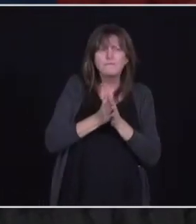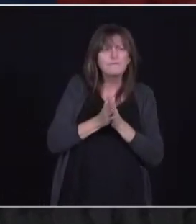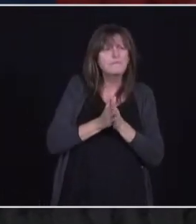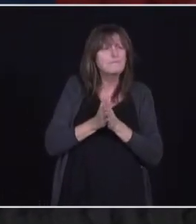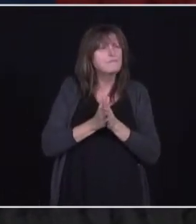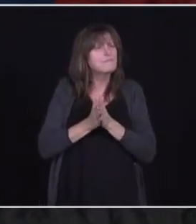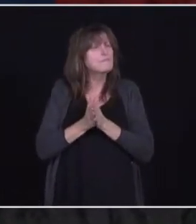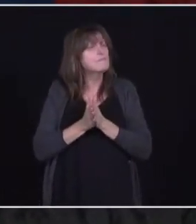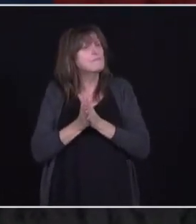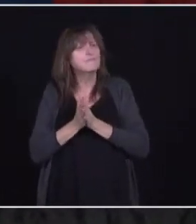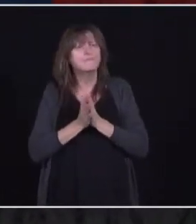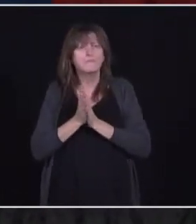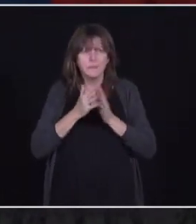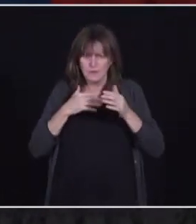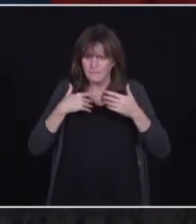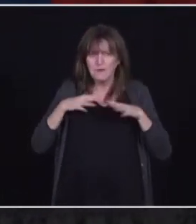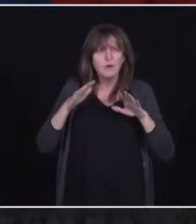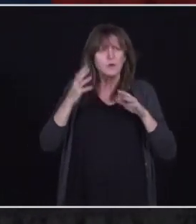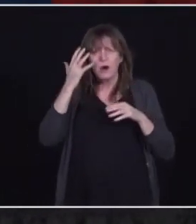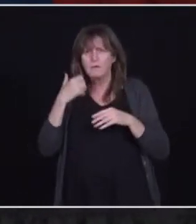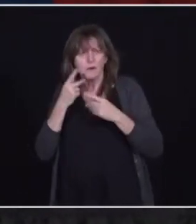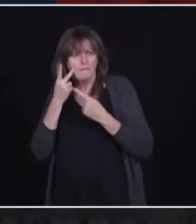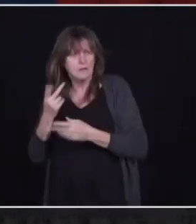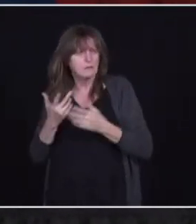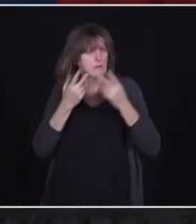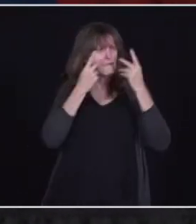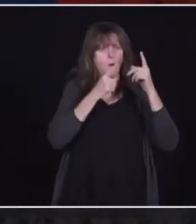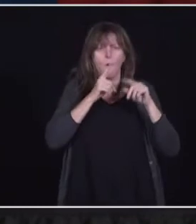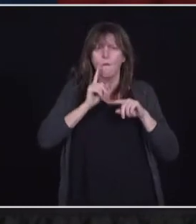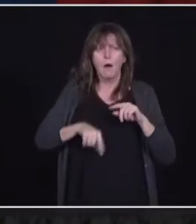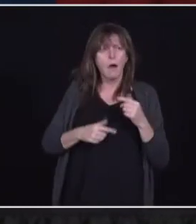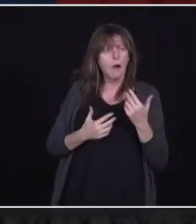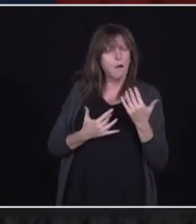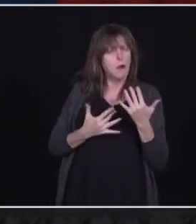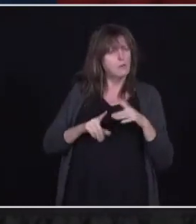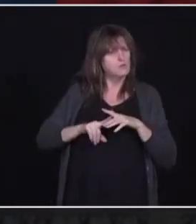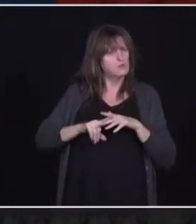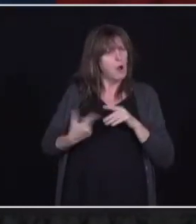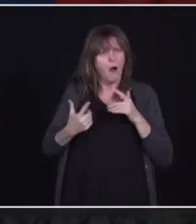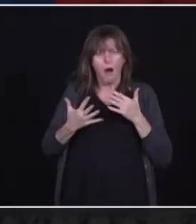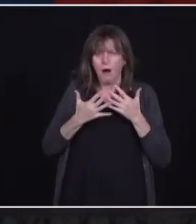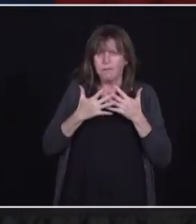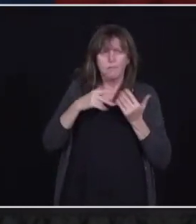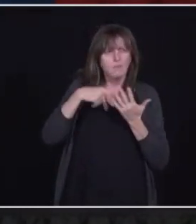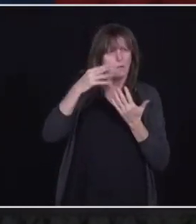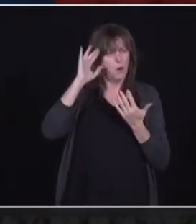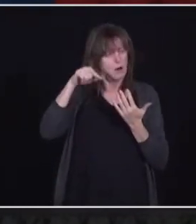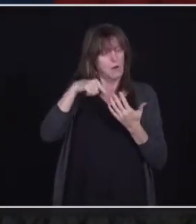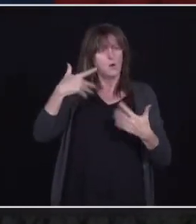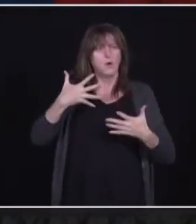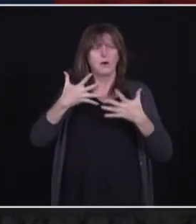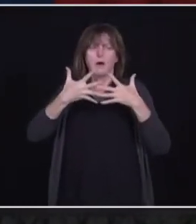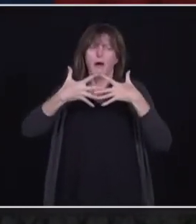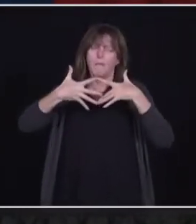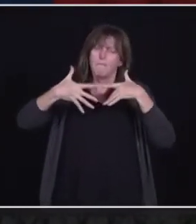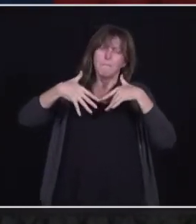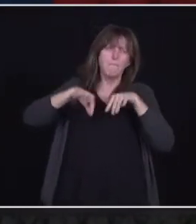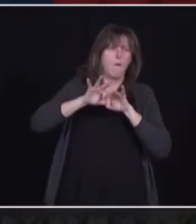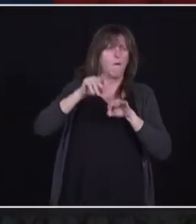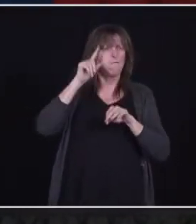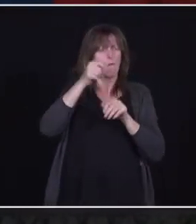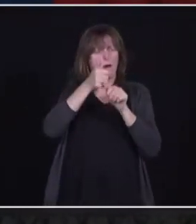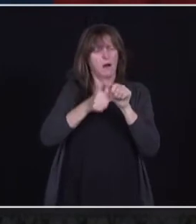And the people are fired up. They can't wait to start this program because they know how important it is to every single person in this province and in the country.